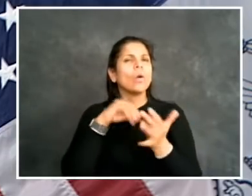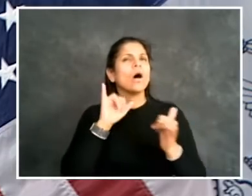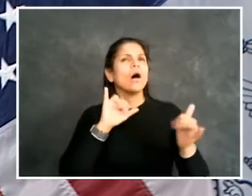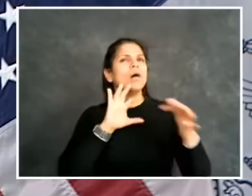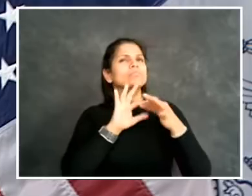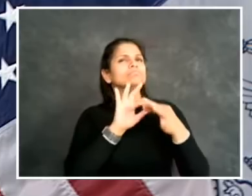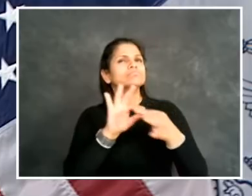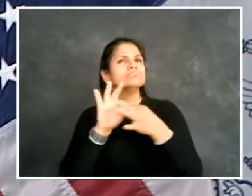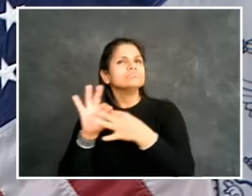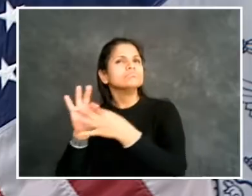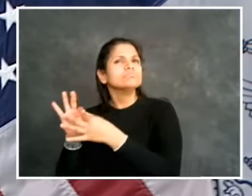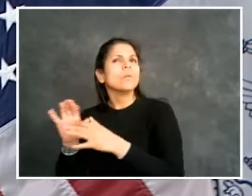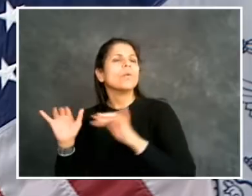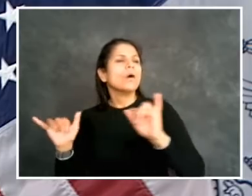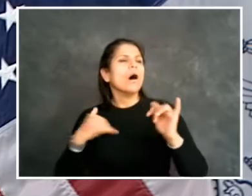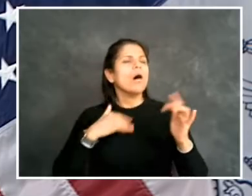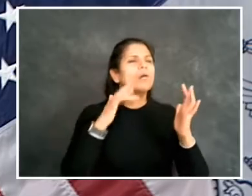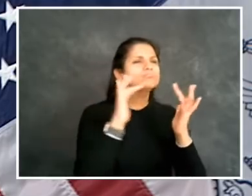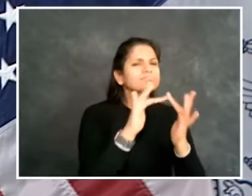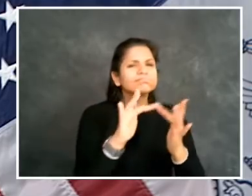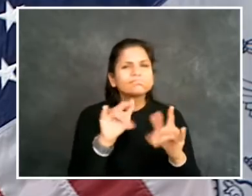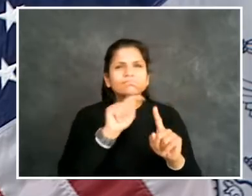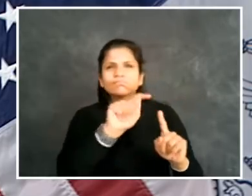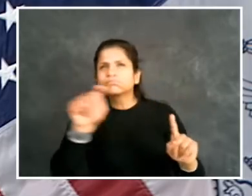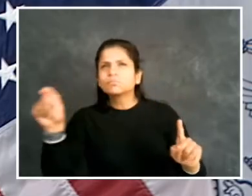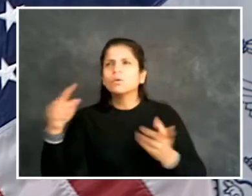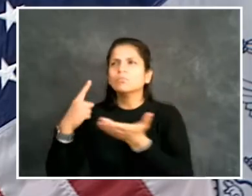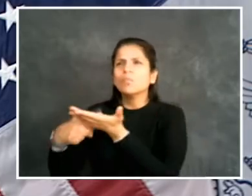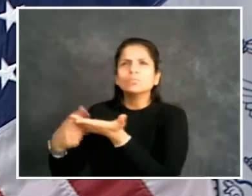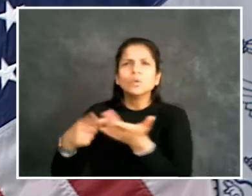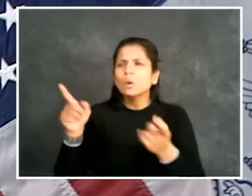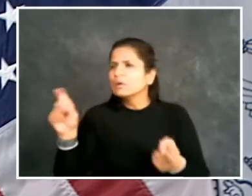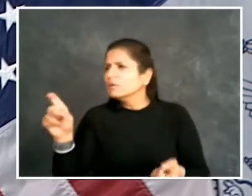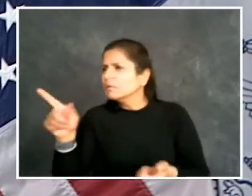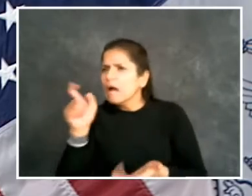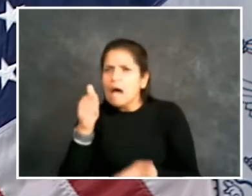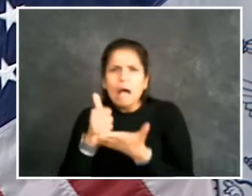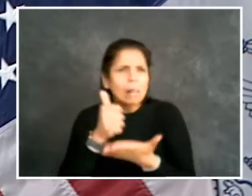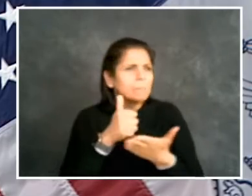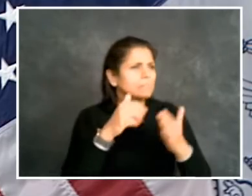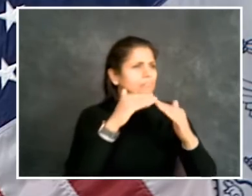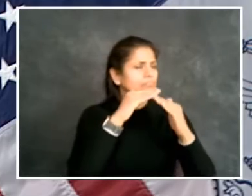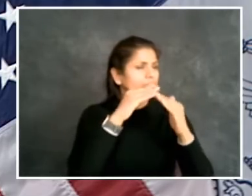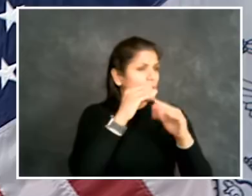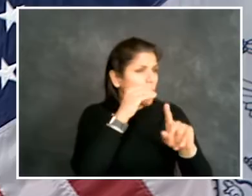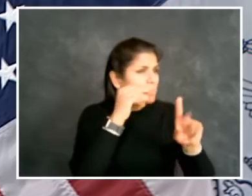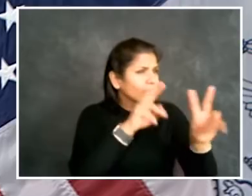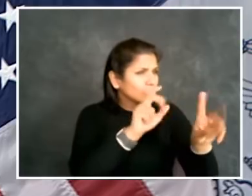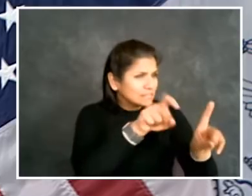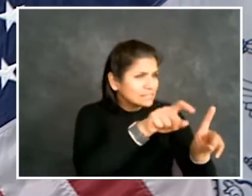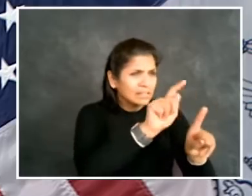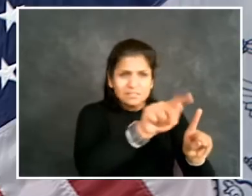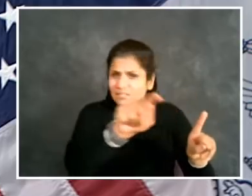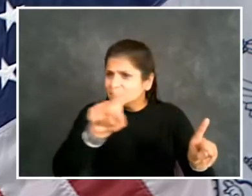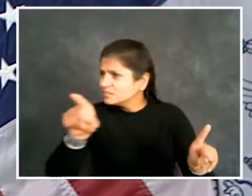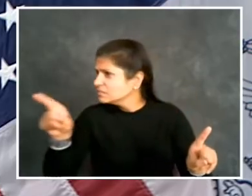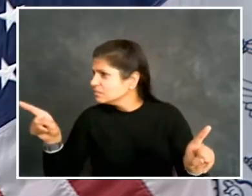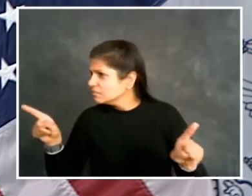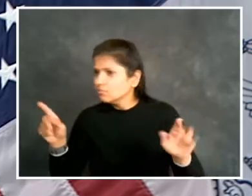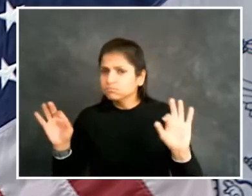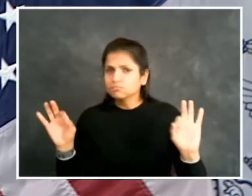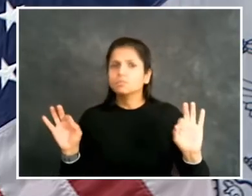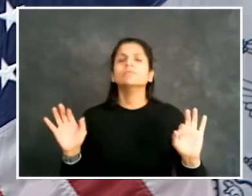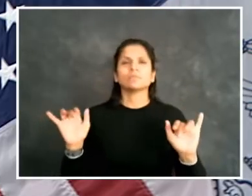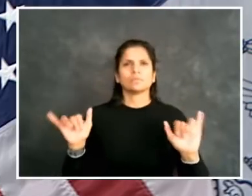latest rules and ideas for dealing with the situation were, and to also offer an opportunity to deal with any problems they were having. So